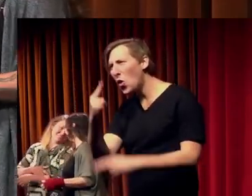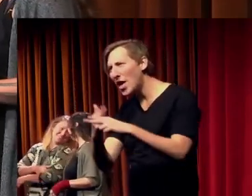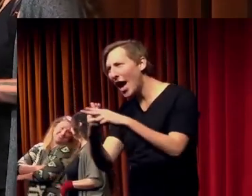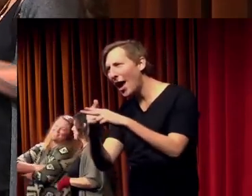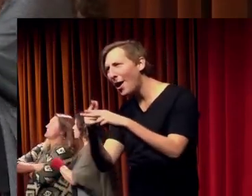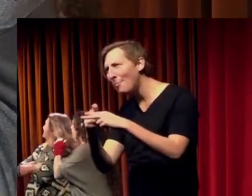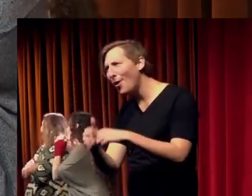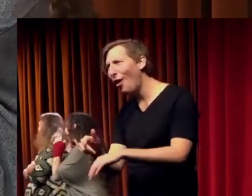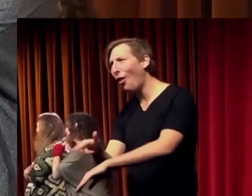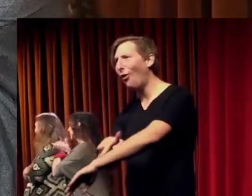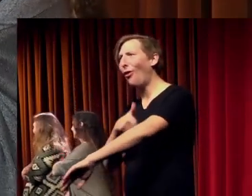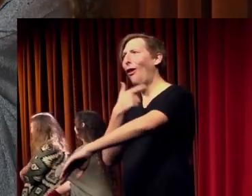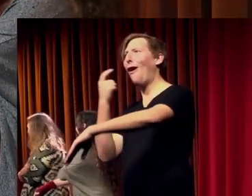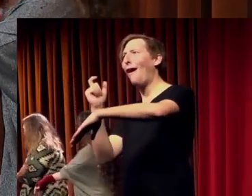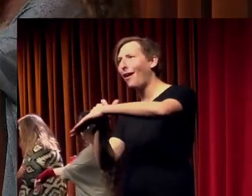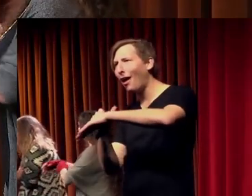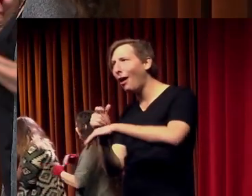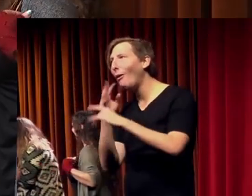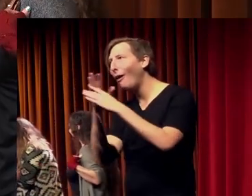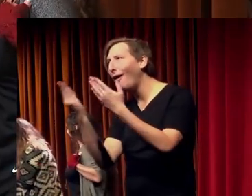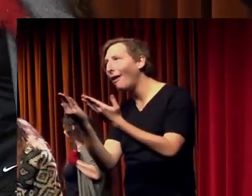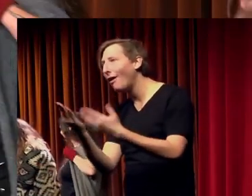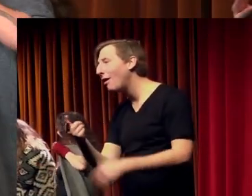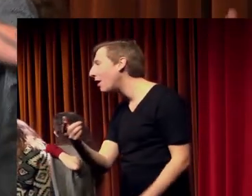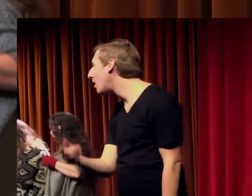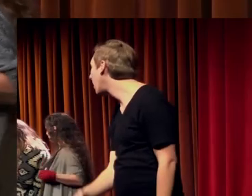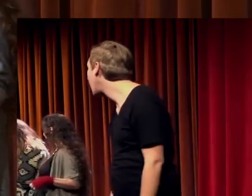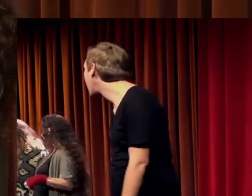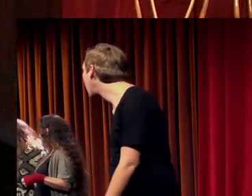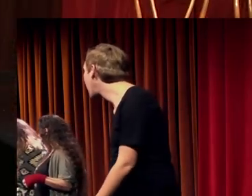we go. We're two for two.